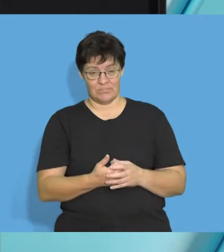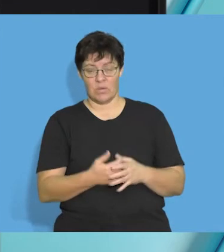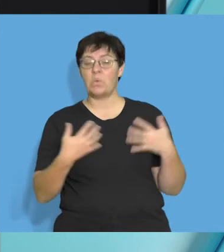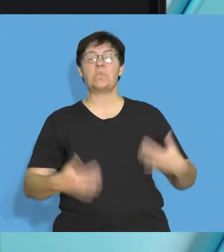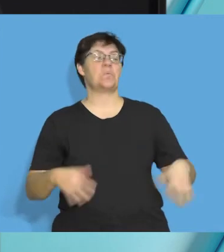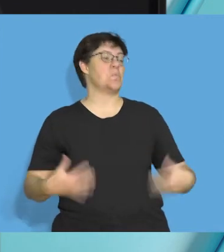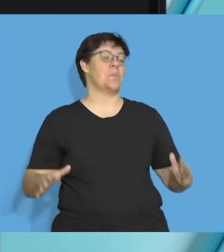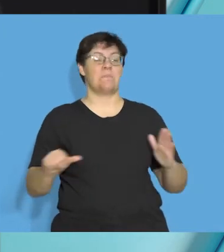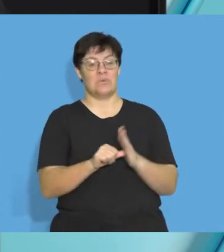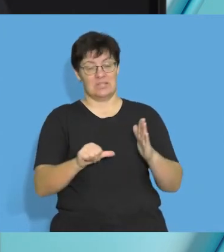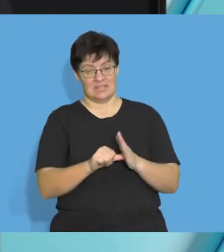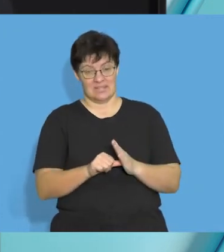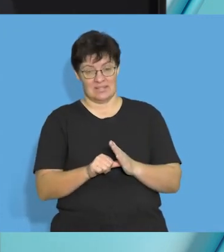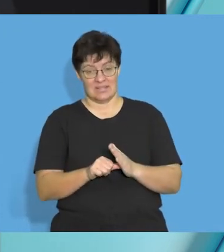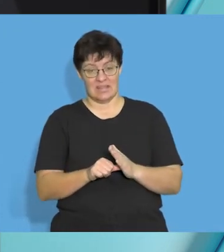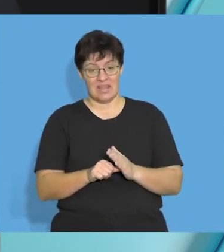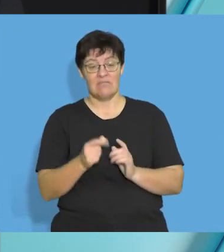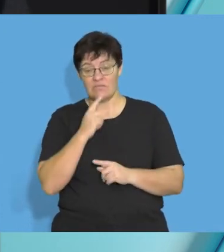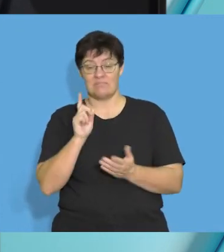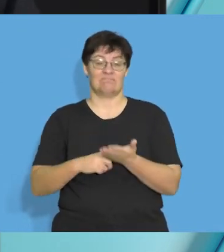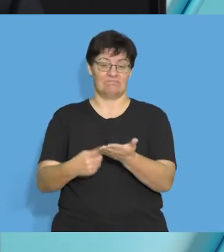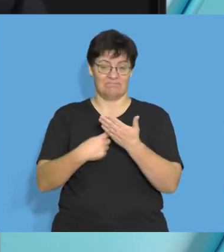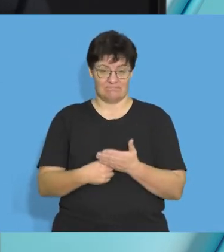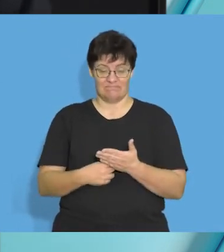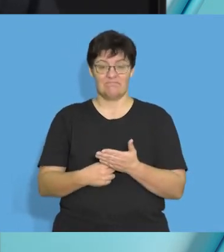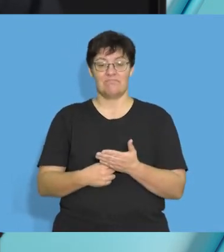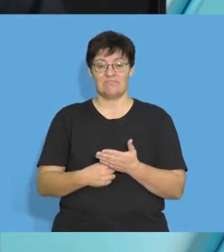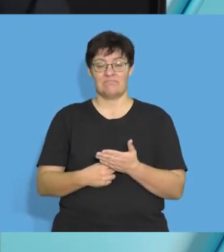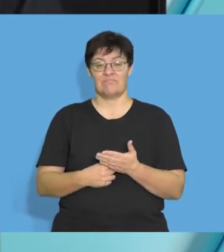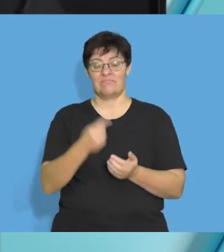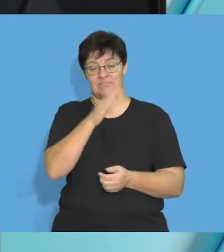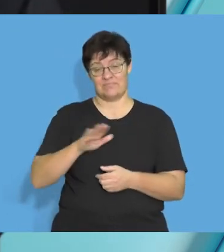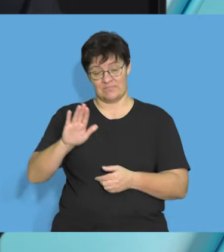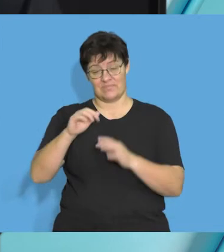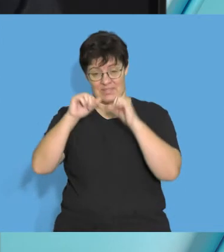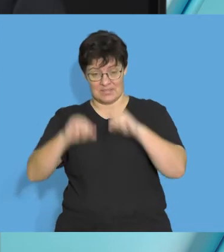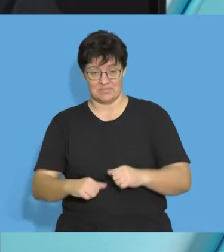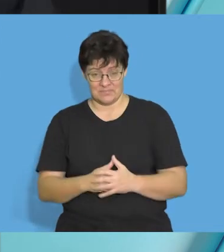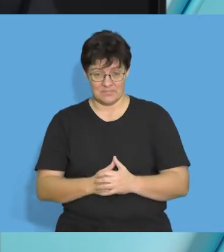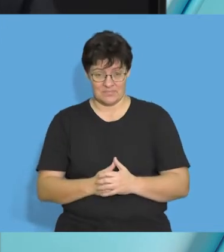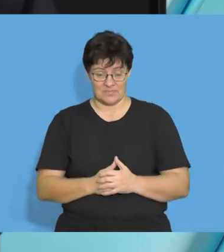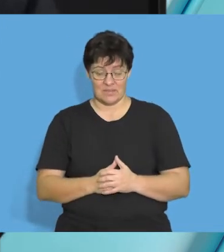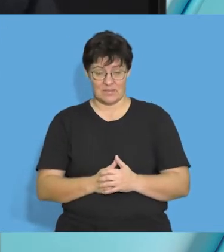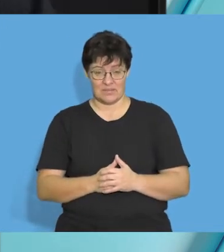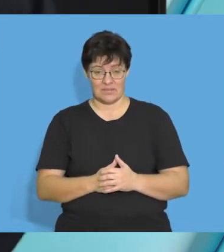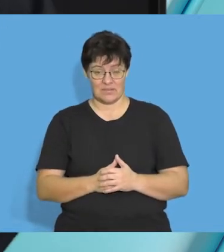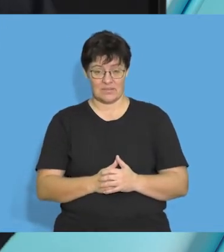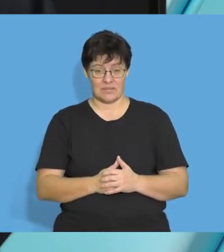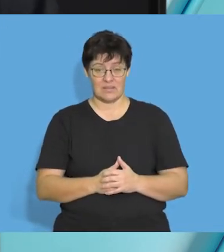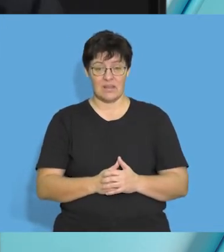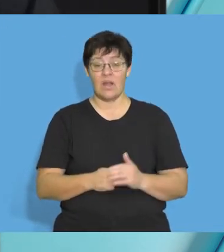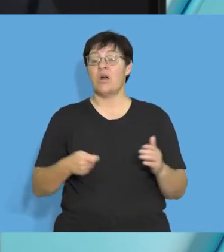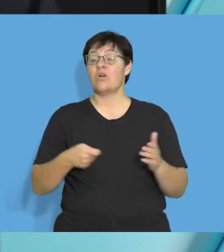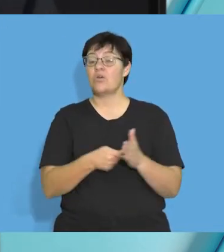importance when we talk about the periodic inventory system, right? Also, we know that the cost of sales that is